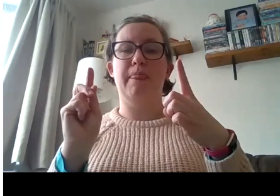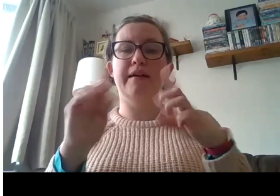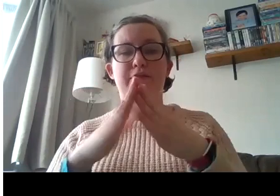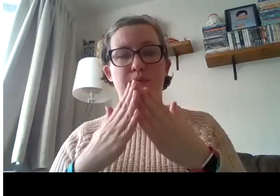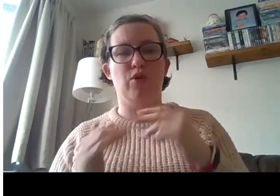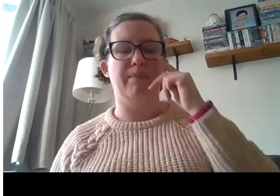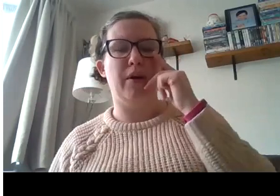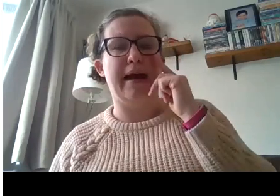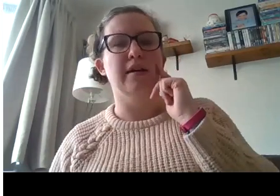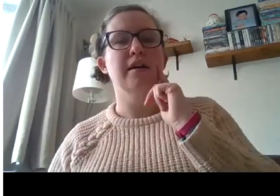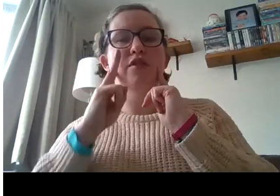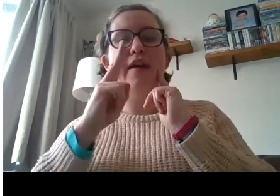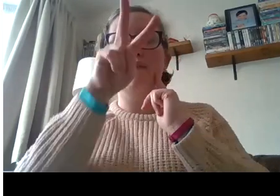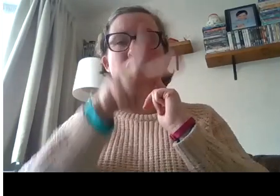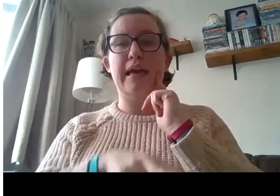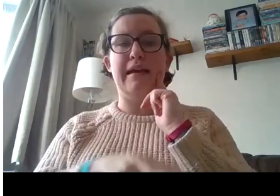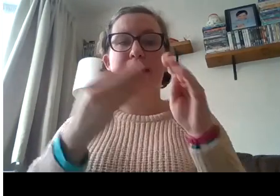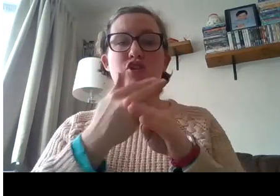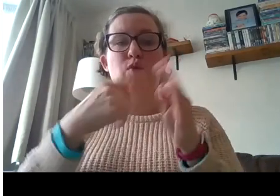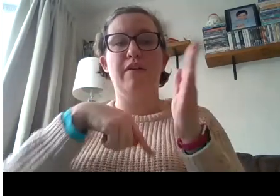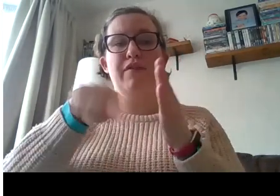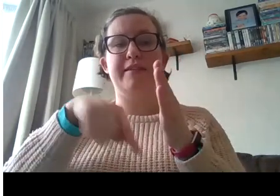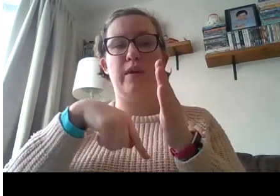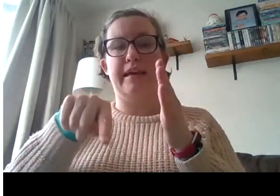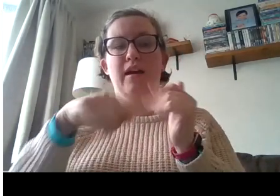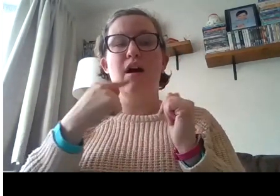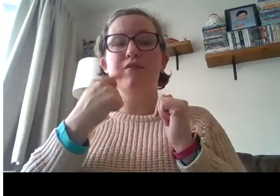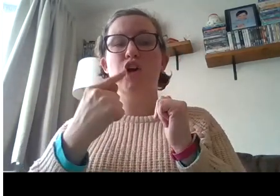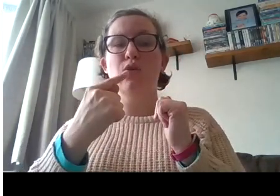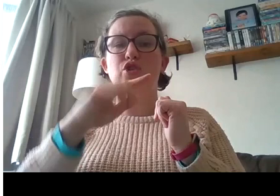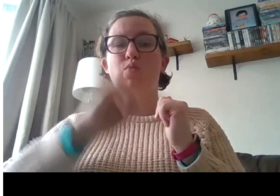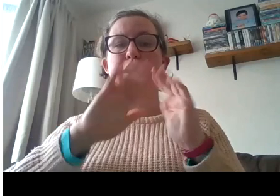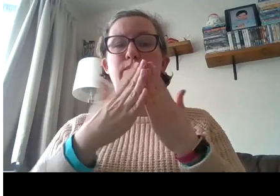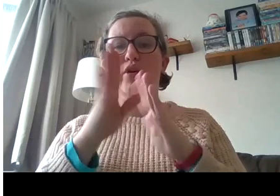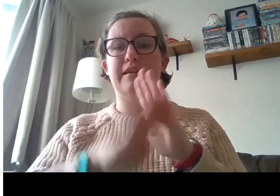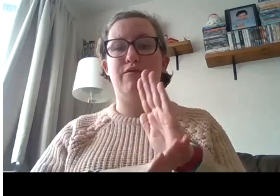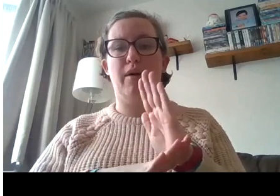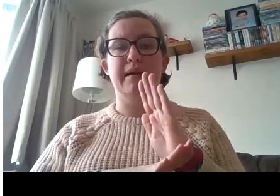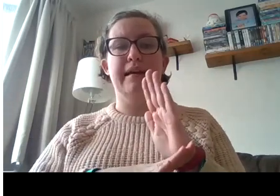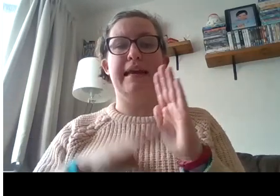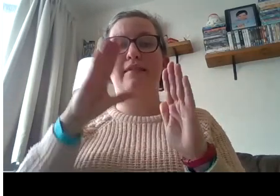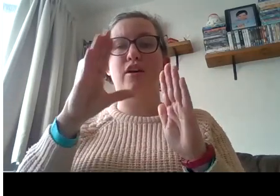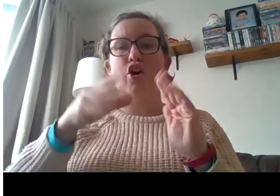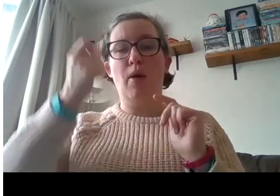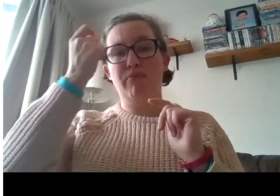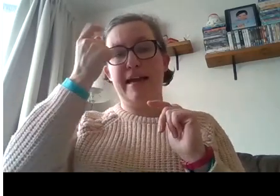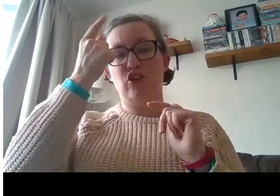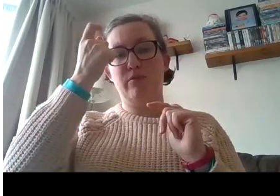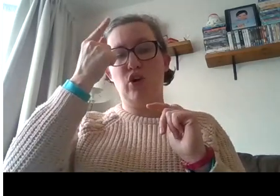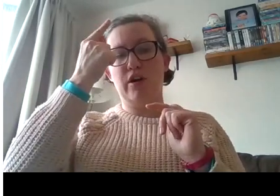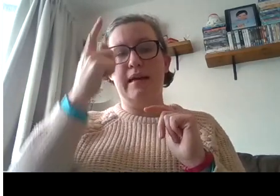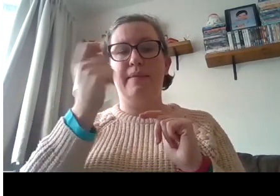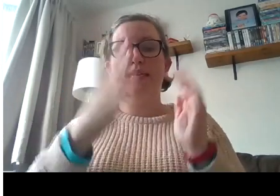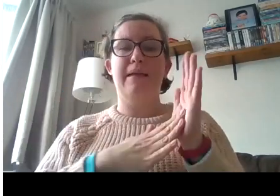different book. Okay, so if you have a look here, here is your work for this week. I've told you which book it's from, either the